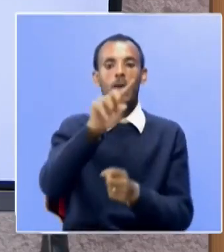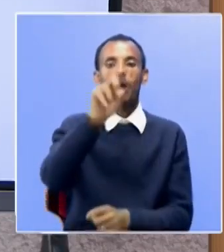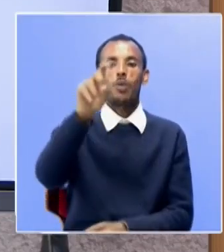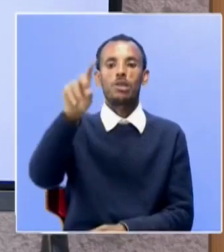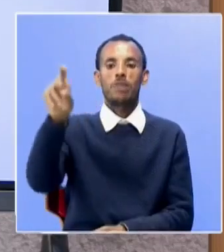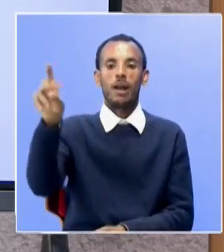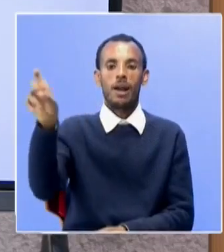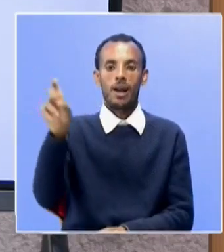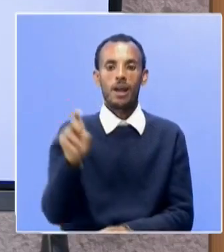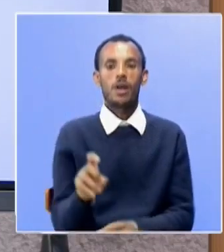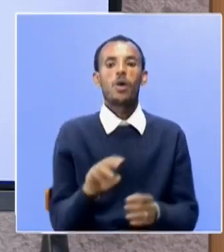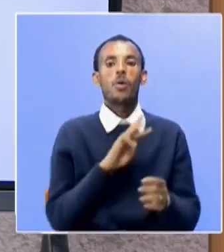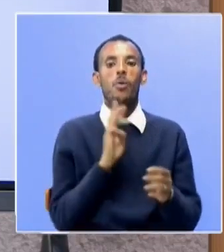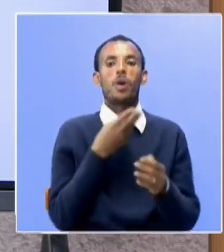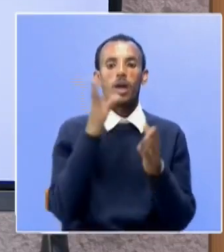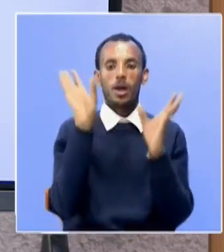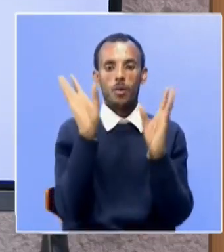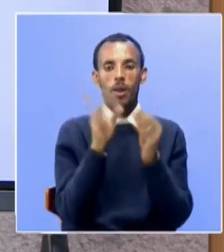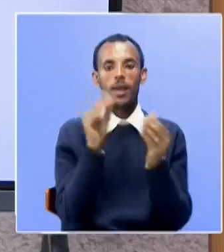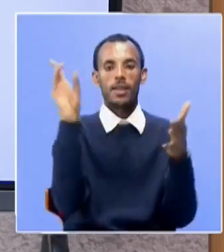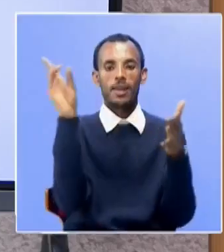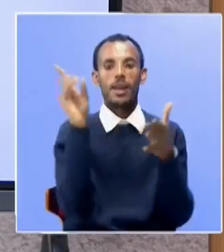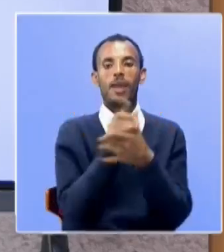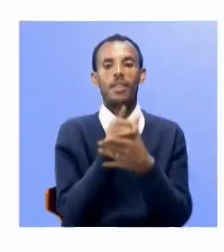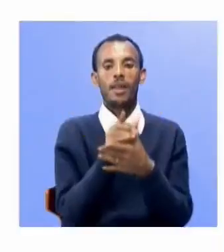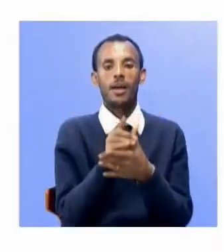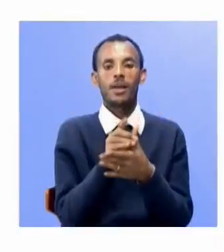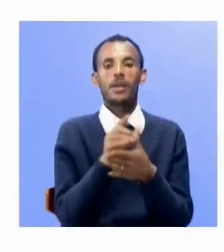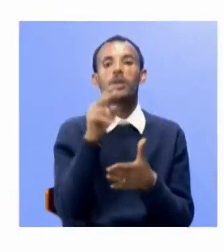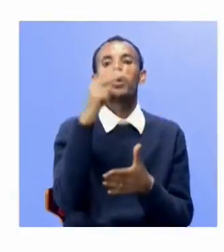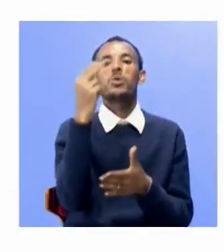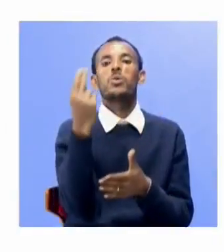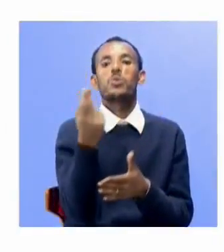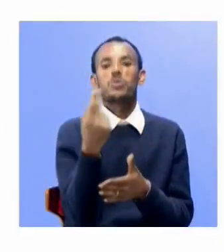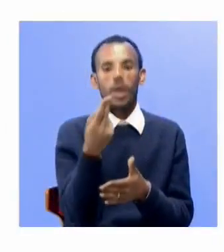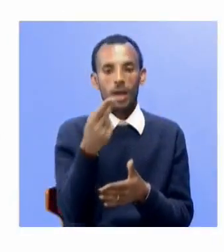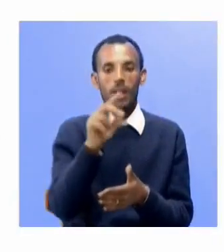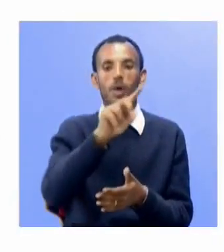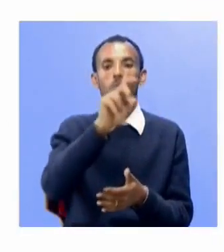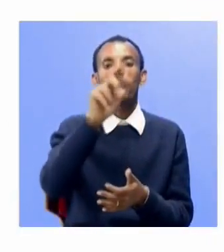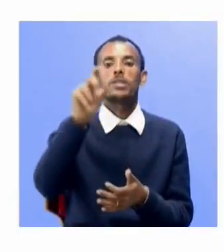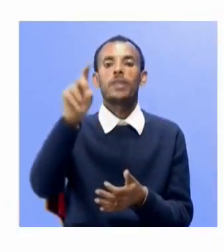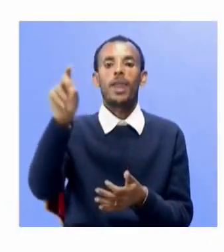questionnaire, we can collect data. Using questionnaire,